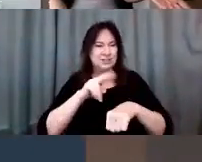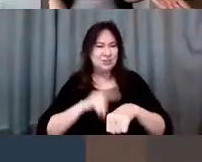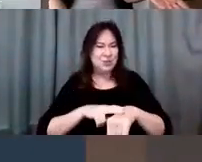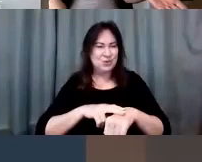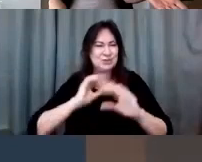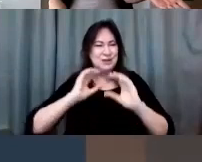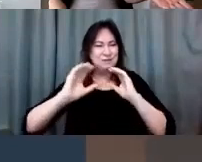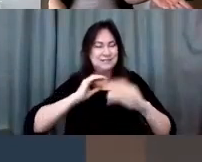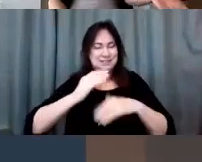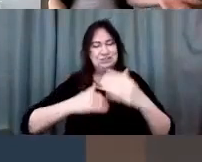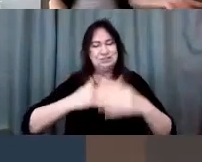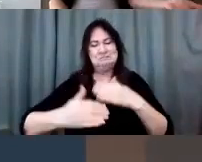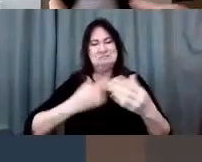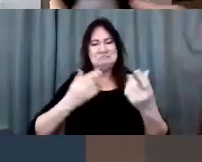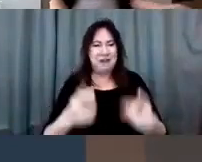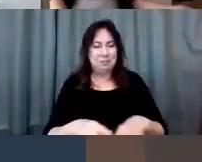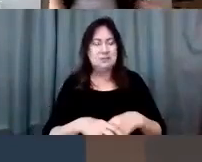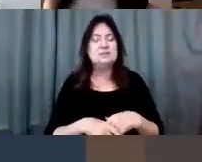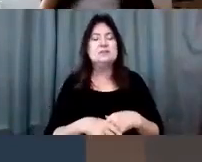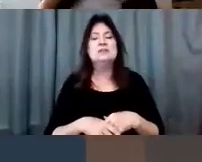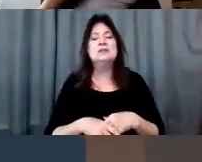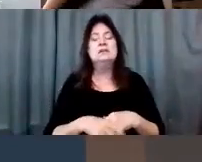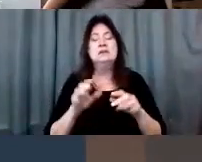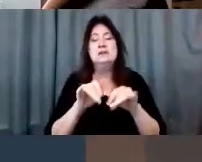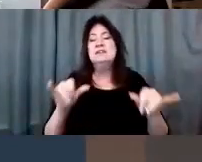might pick up your